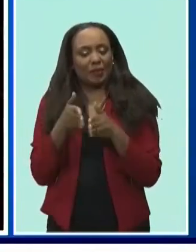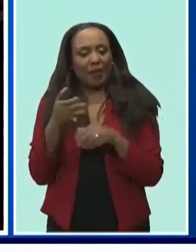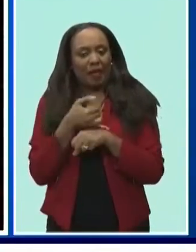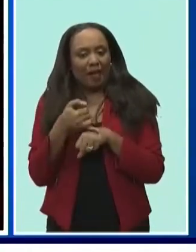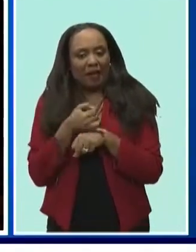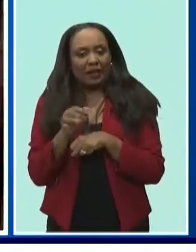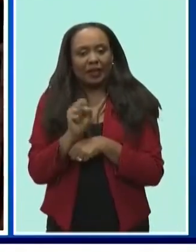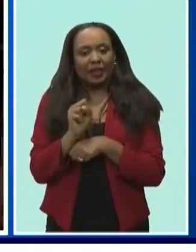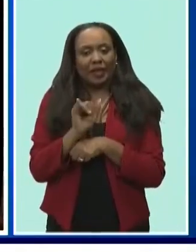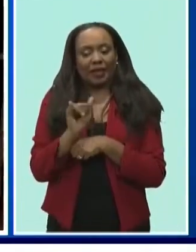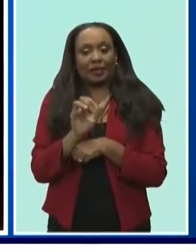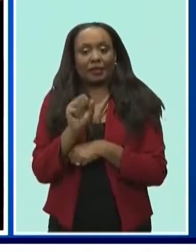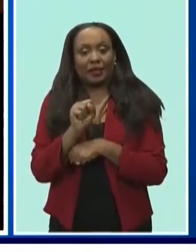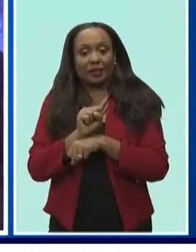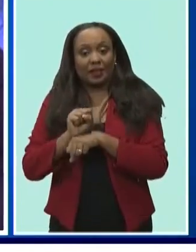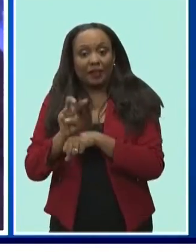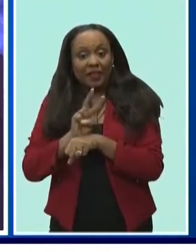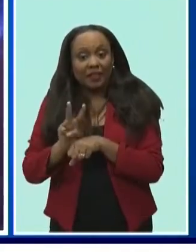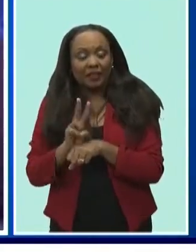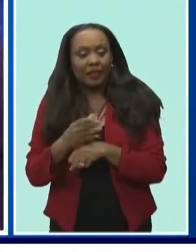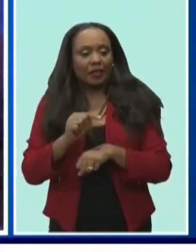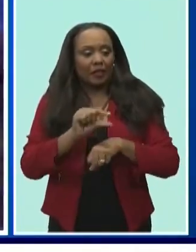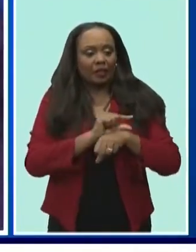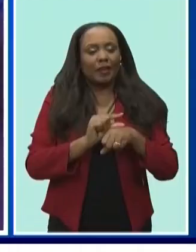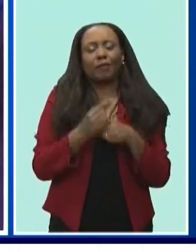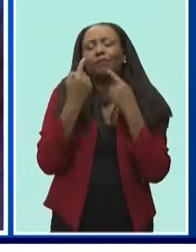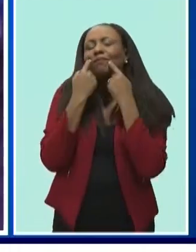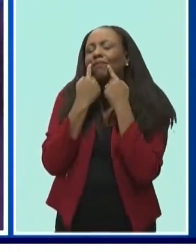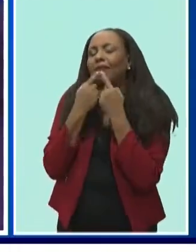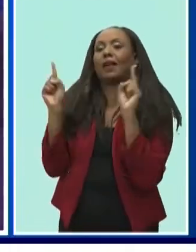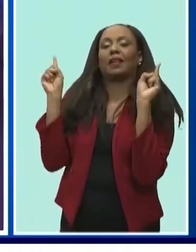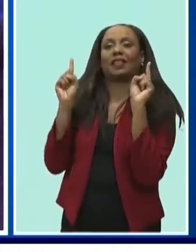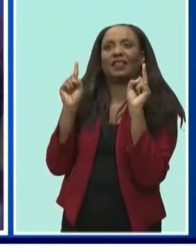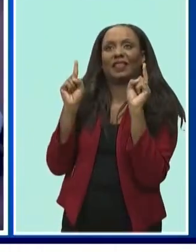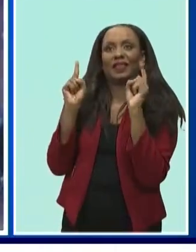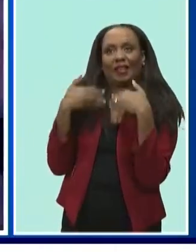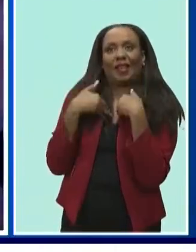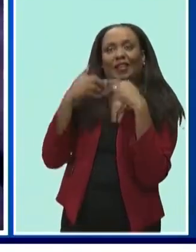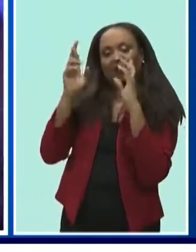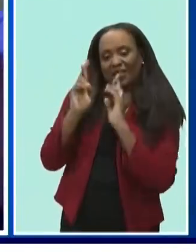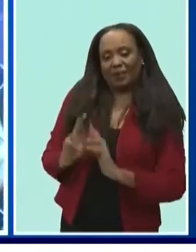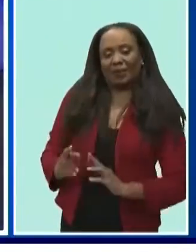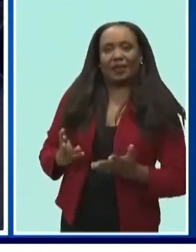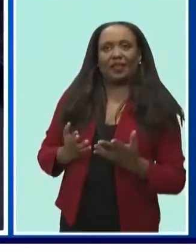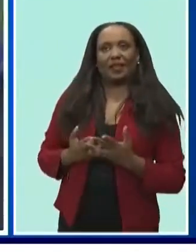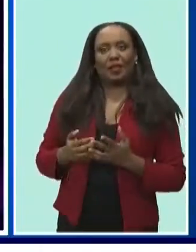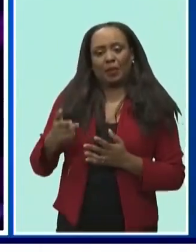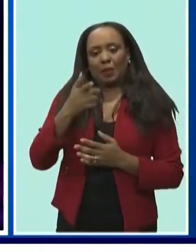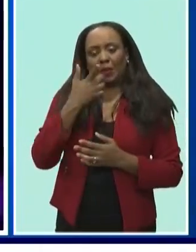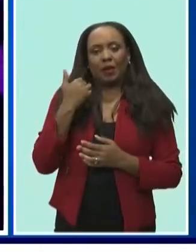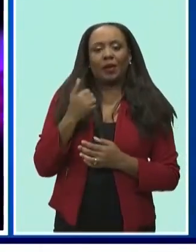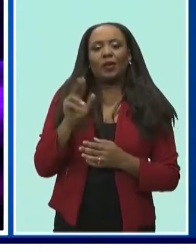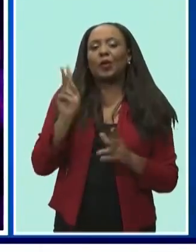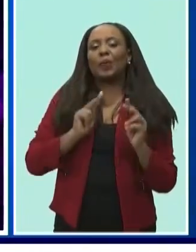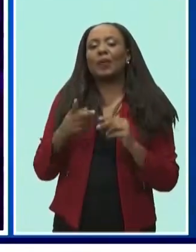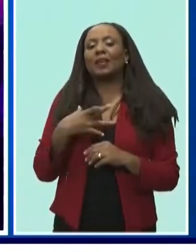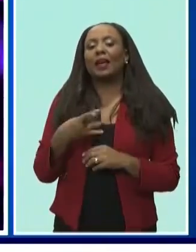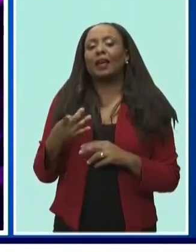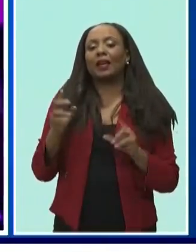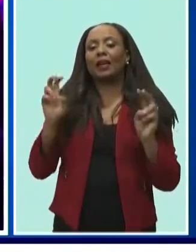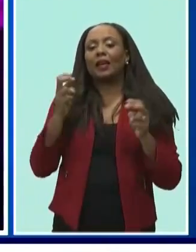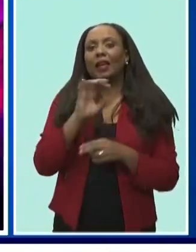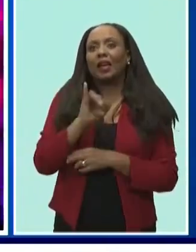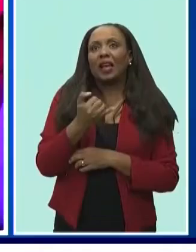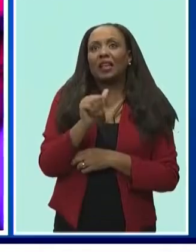Vincent and the Grenadines and Grenada are finally getting the respect they deserve as genres like Jab Jab grow in popularity.